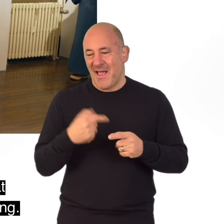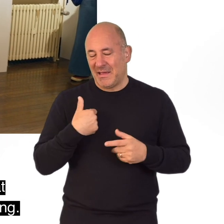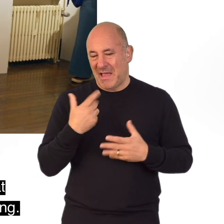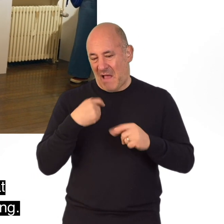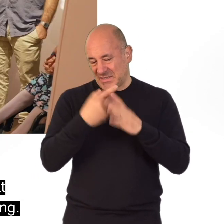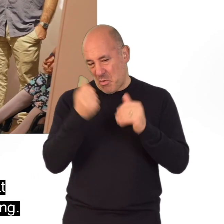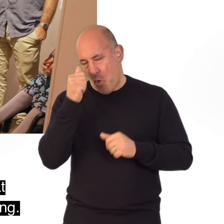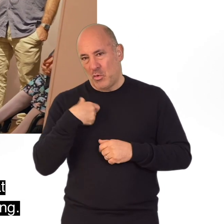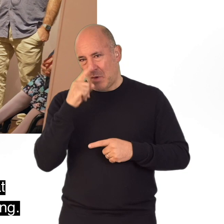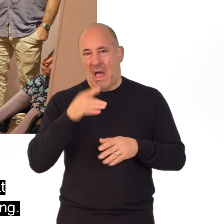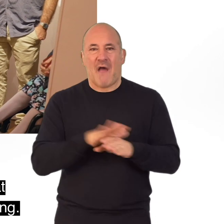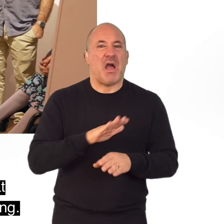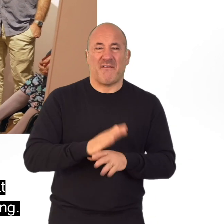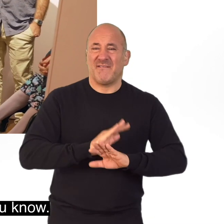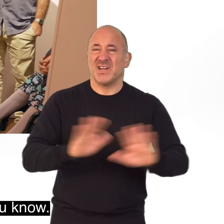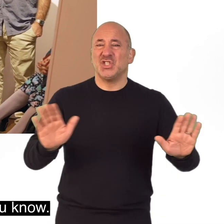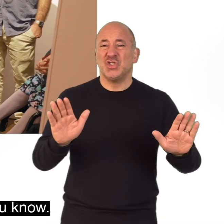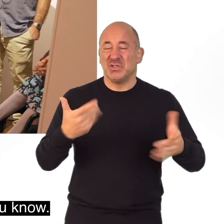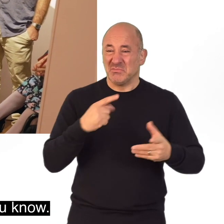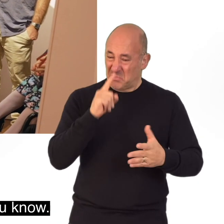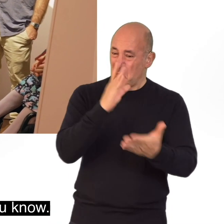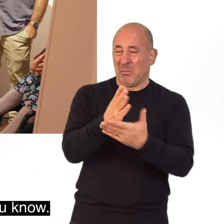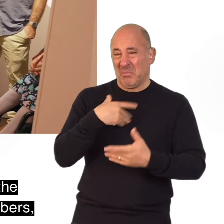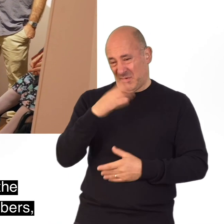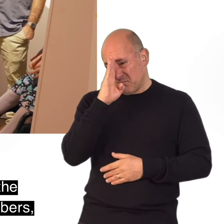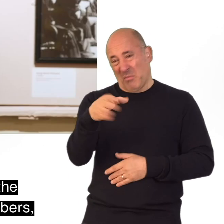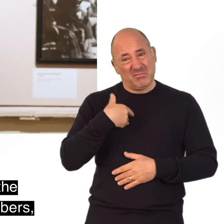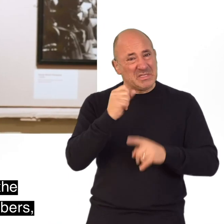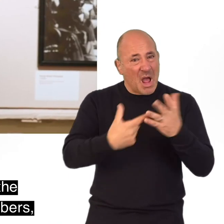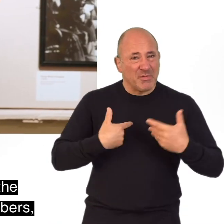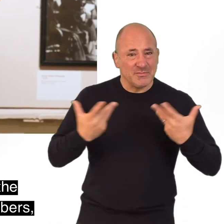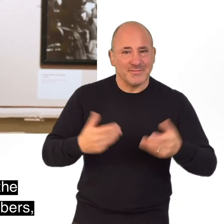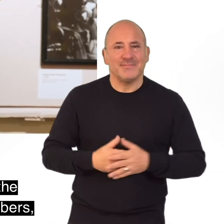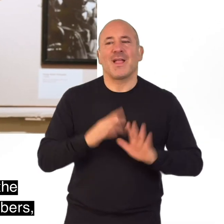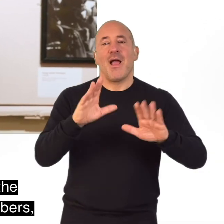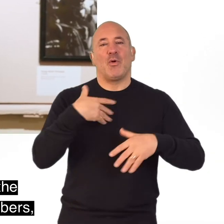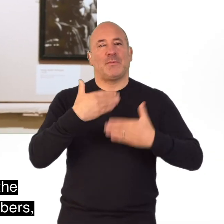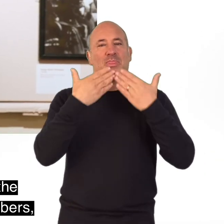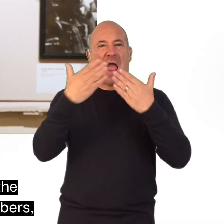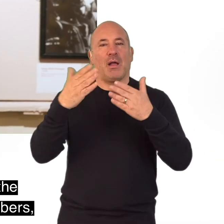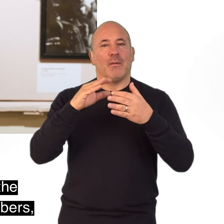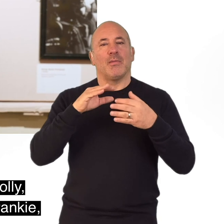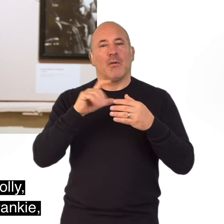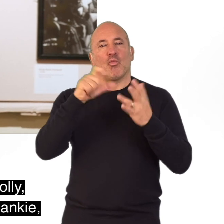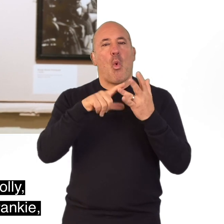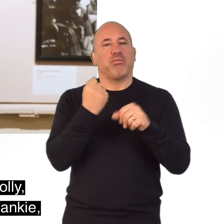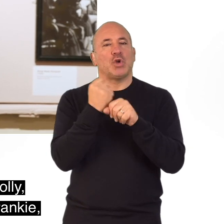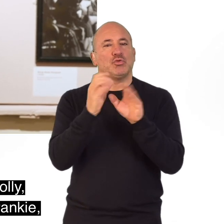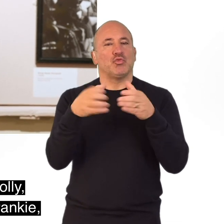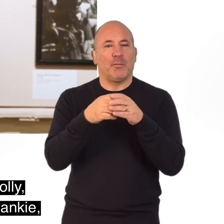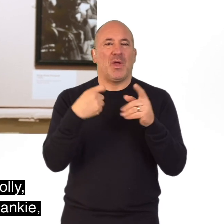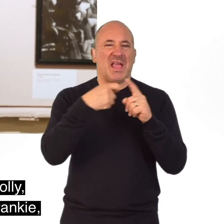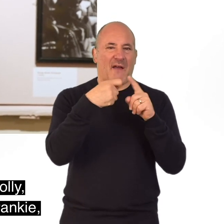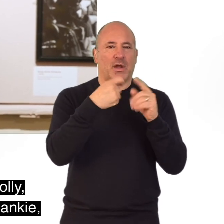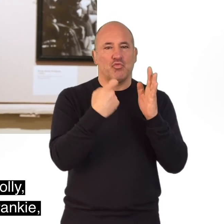and you don't feel that you need to hide anything. You can be quite honest, you know. Firstly, I'd like to thank the co-production group members, Kevin,